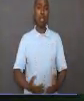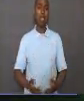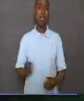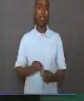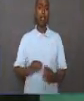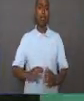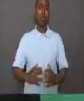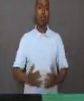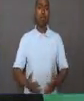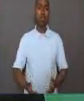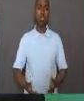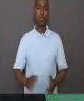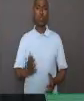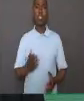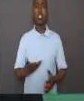pot belly.